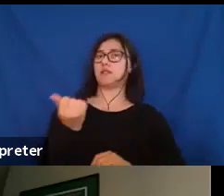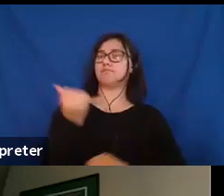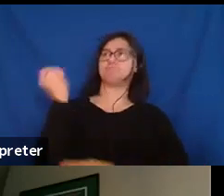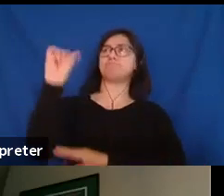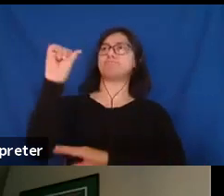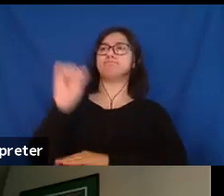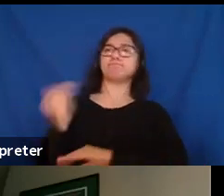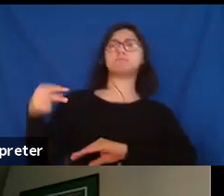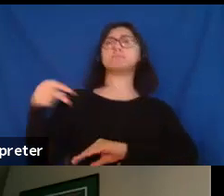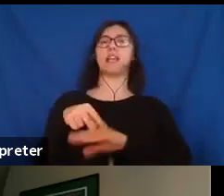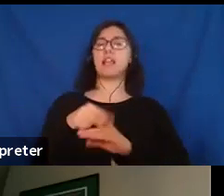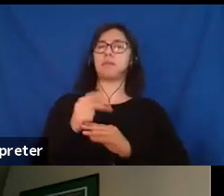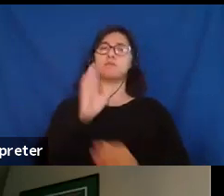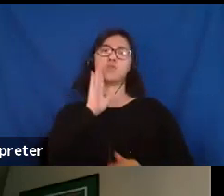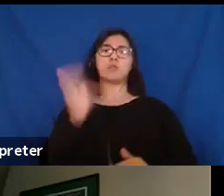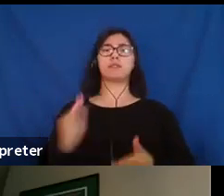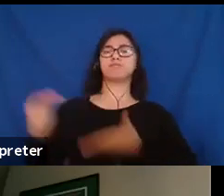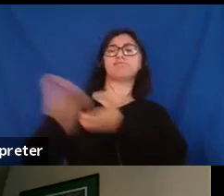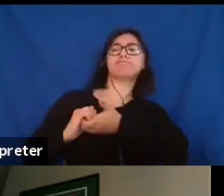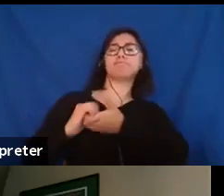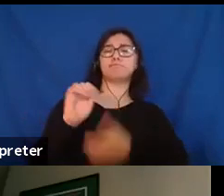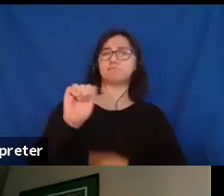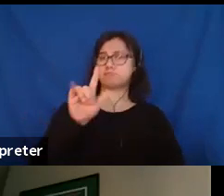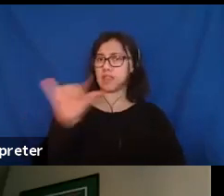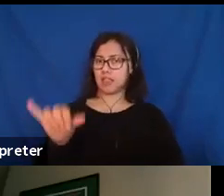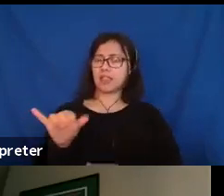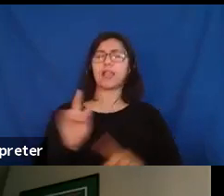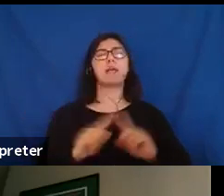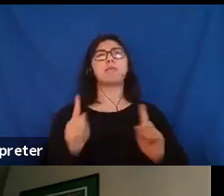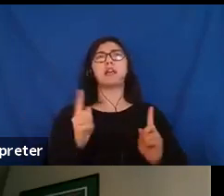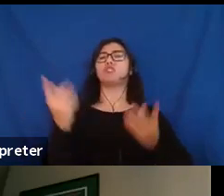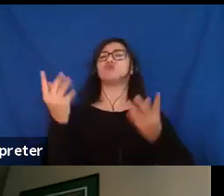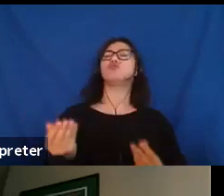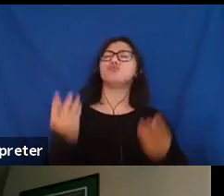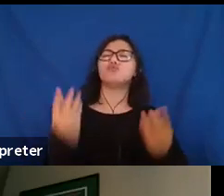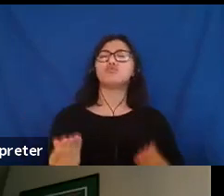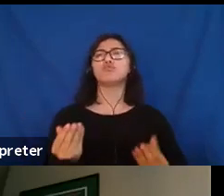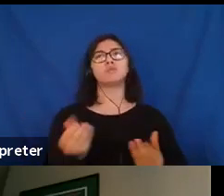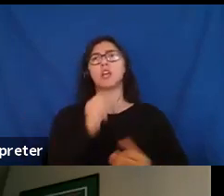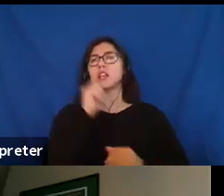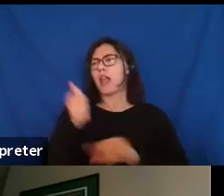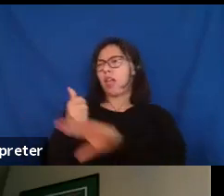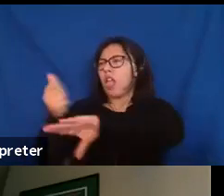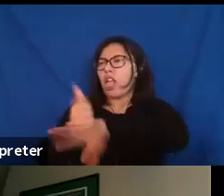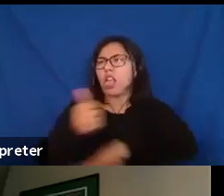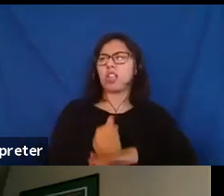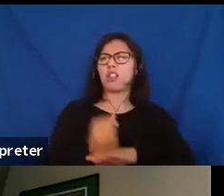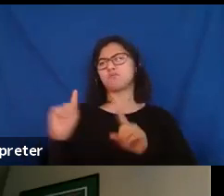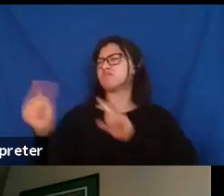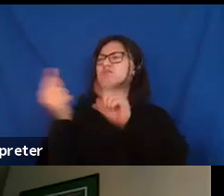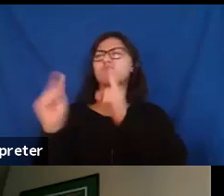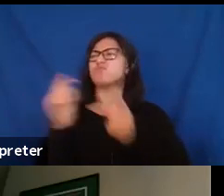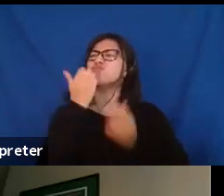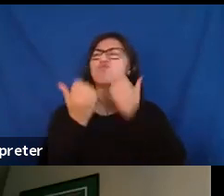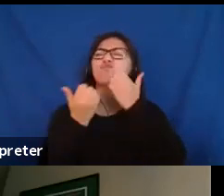some way, but you're doing it in a way that's gentle, that doesn't blame, that doesn't shame anybody. It reduces